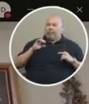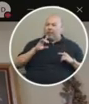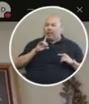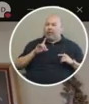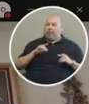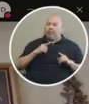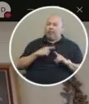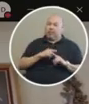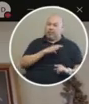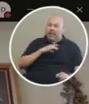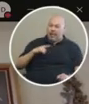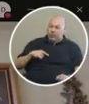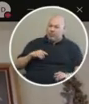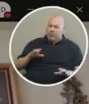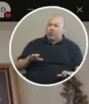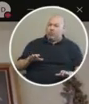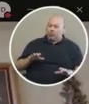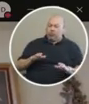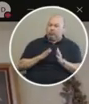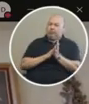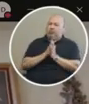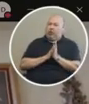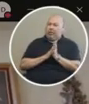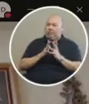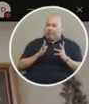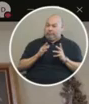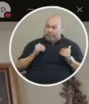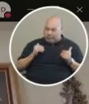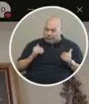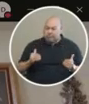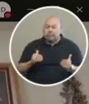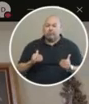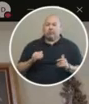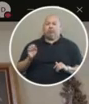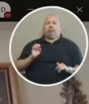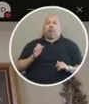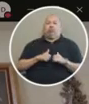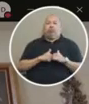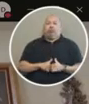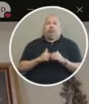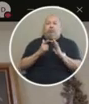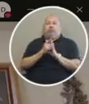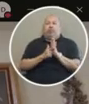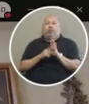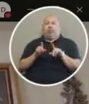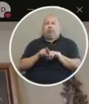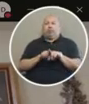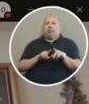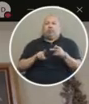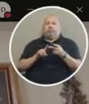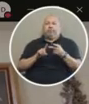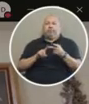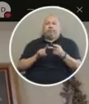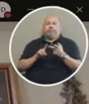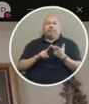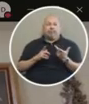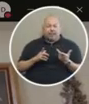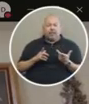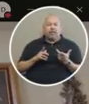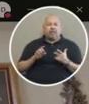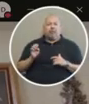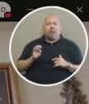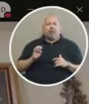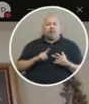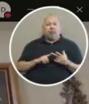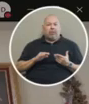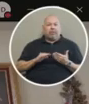the council have taken the progressive steps with regard to the emergency ordinance and also the state of emergency for